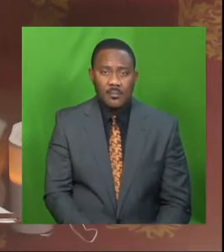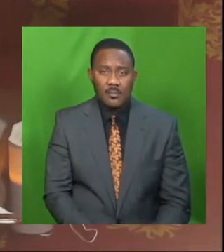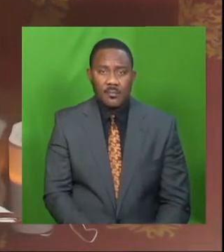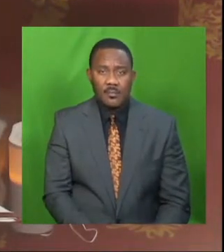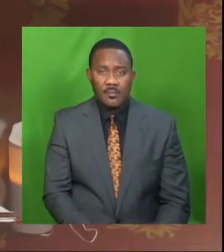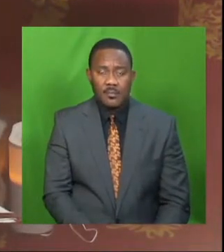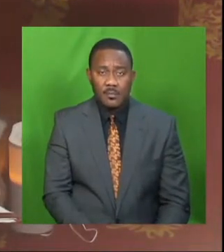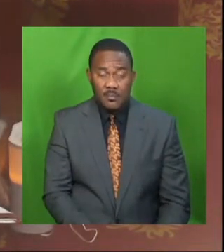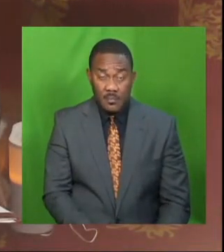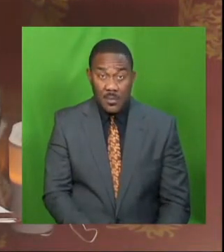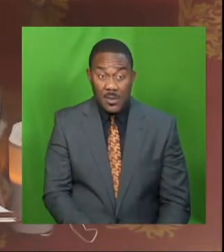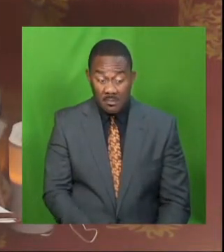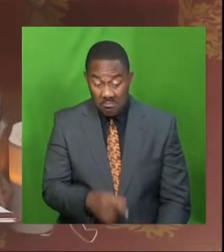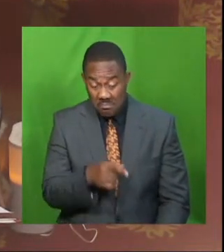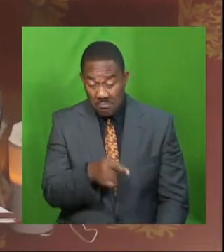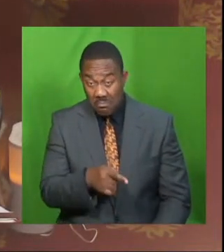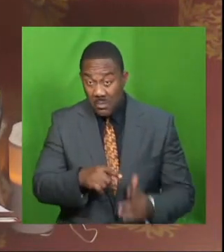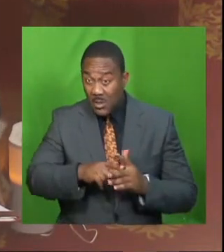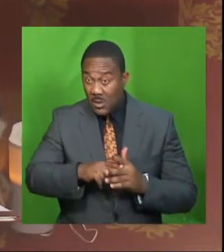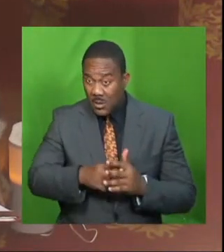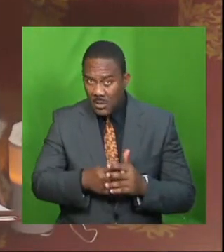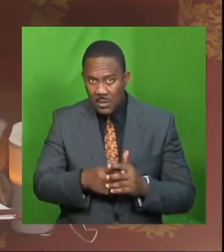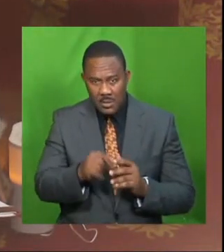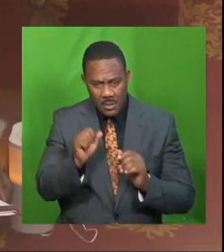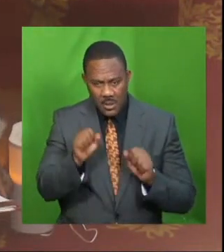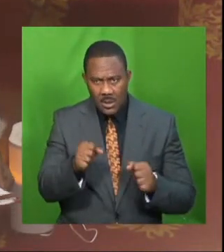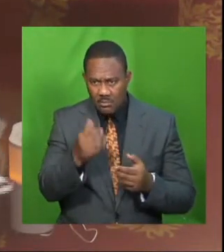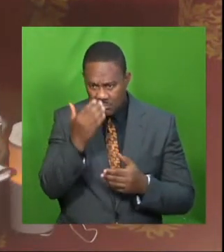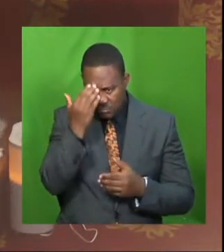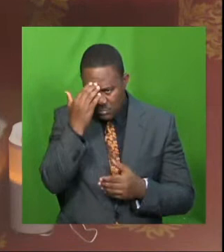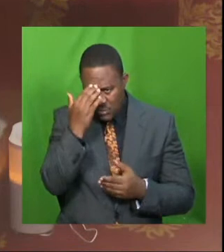commence that, we'll be able to have some numbers. Thank you, Mr. Speaker.